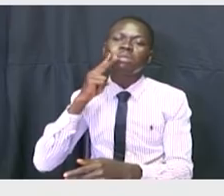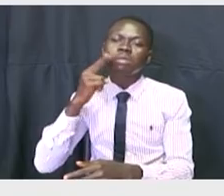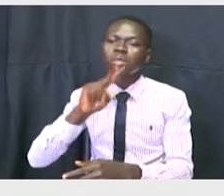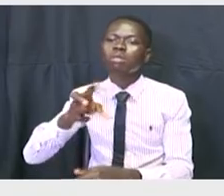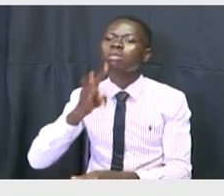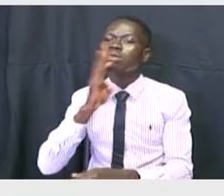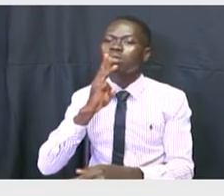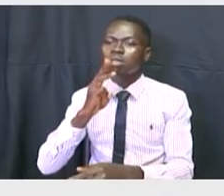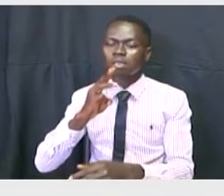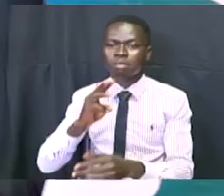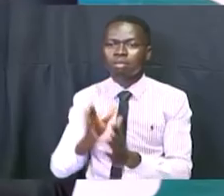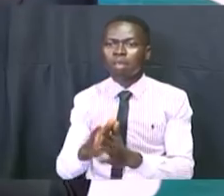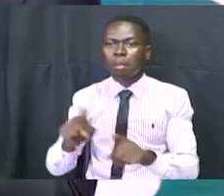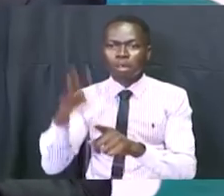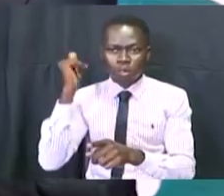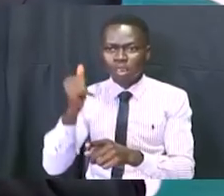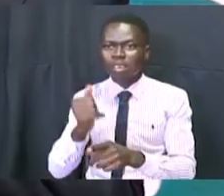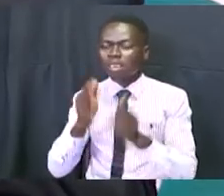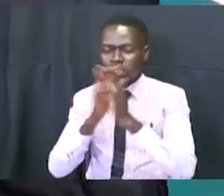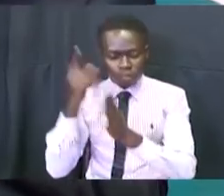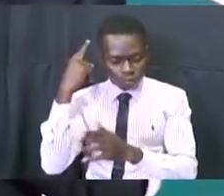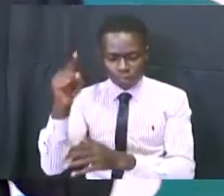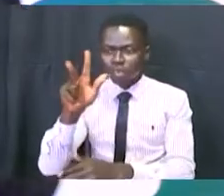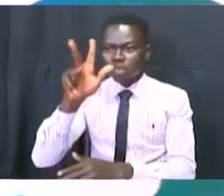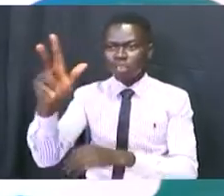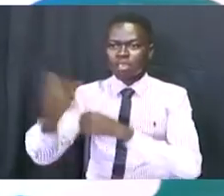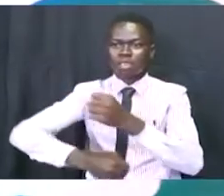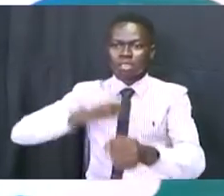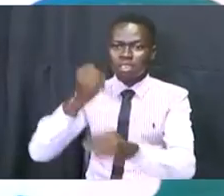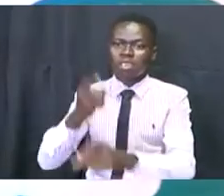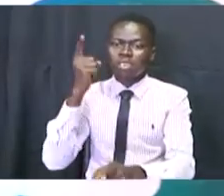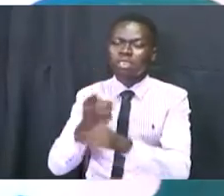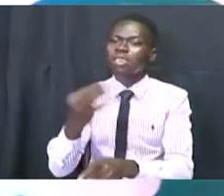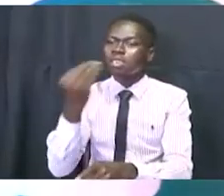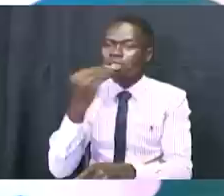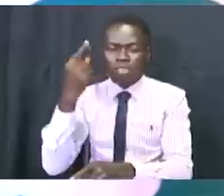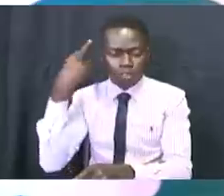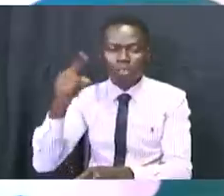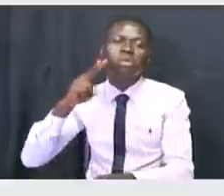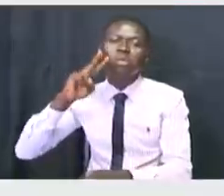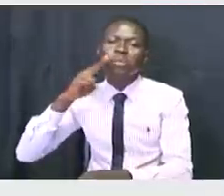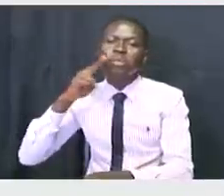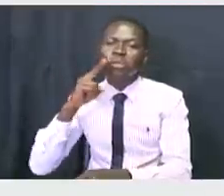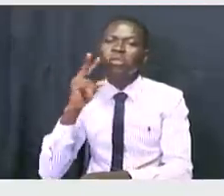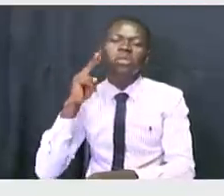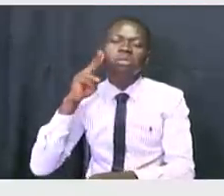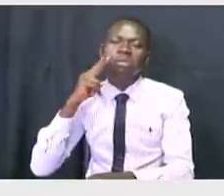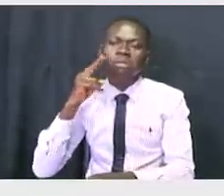1,095 days, because they requested for 3 years of just feeding on vegetables and water. Now